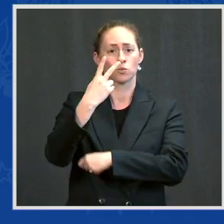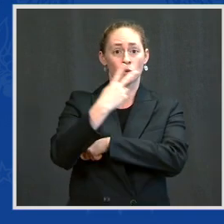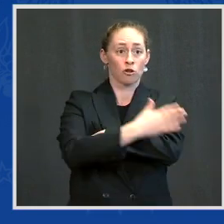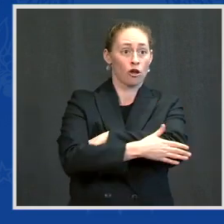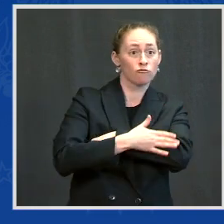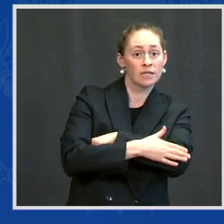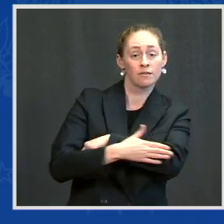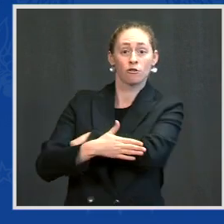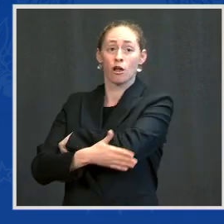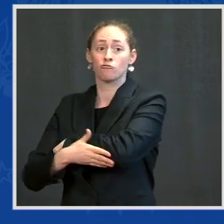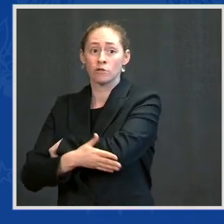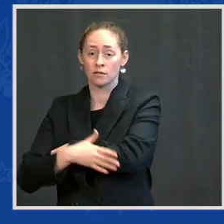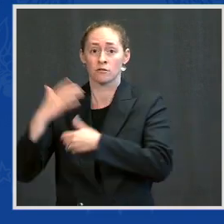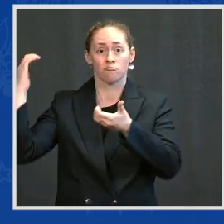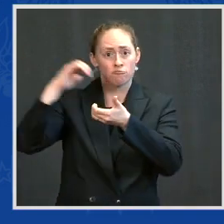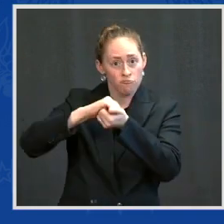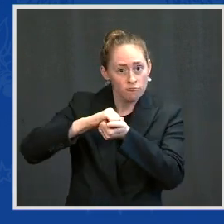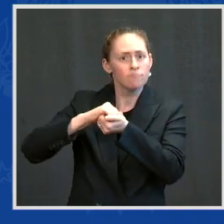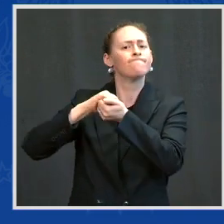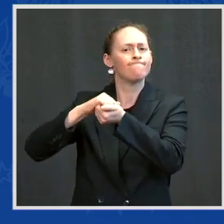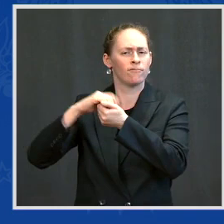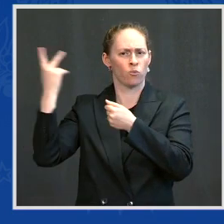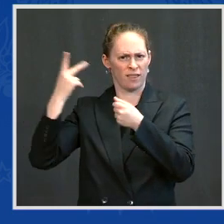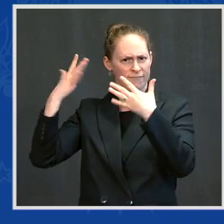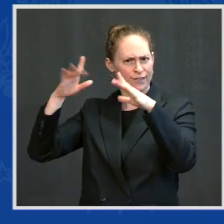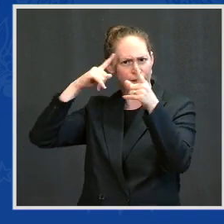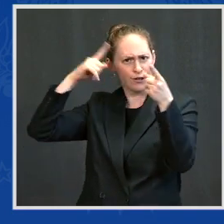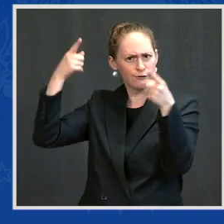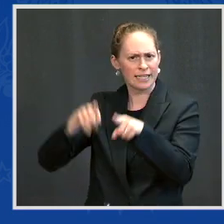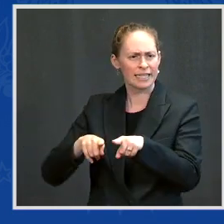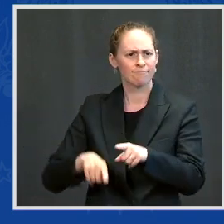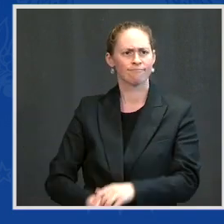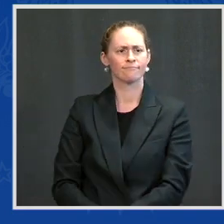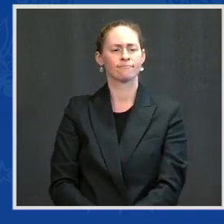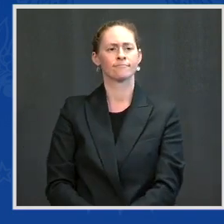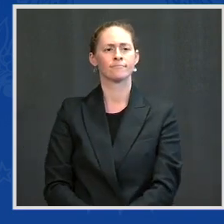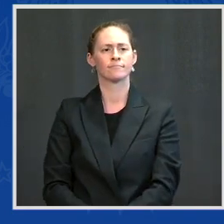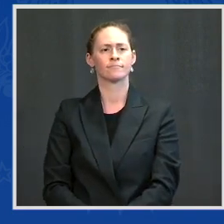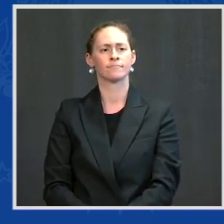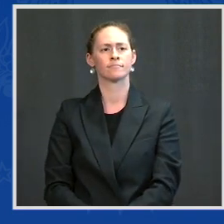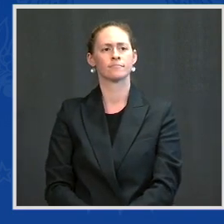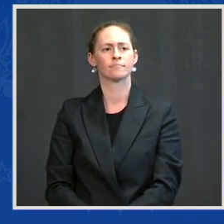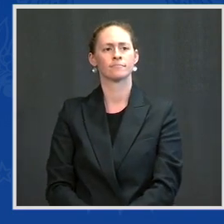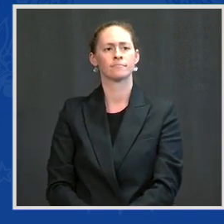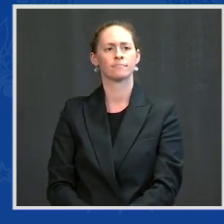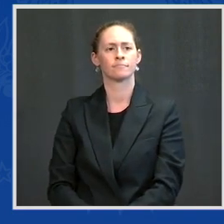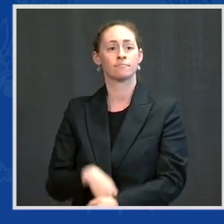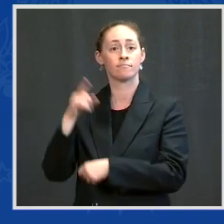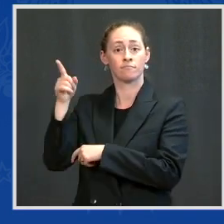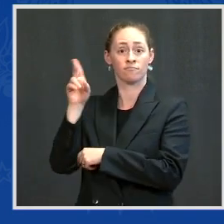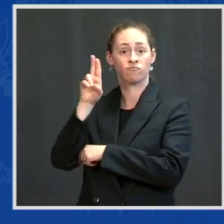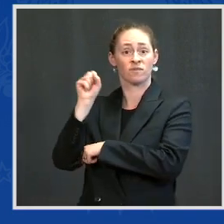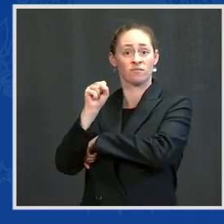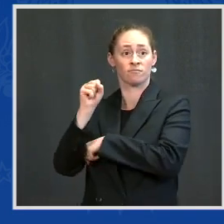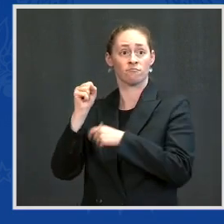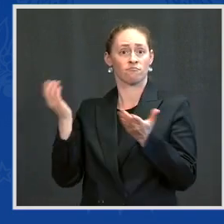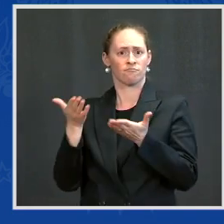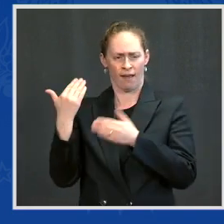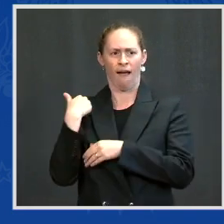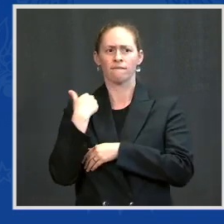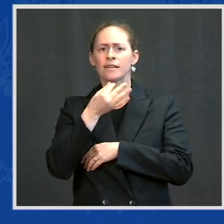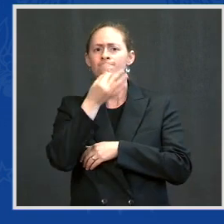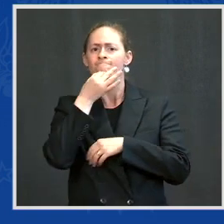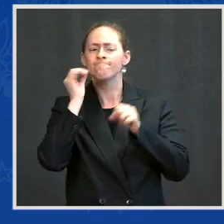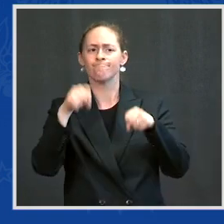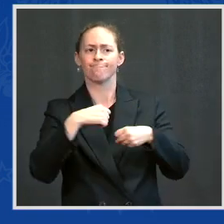that. The U.S. has the ability to develop vaccines, and Korean companies have the